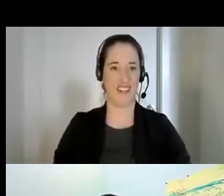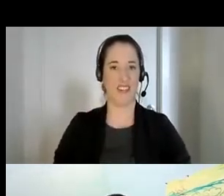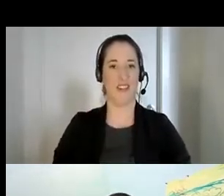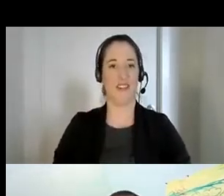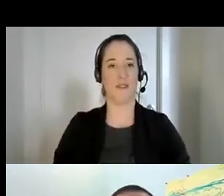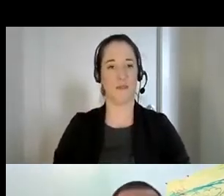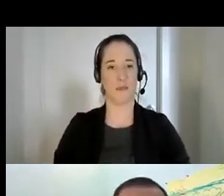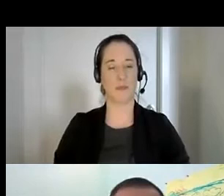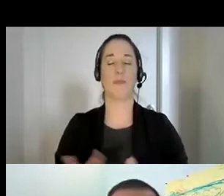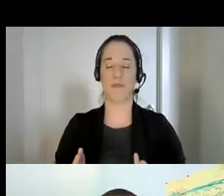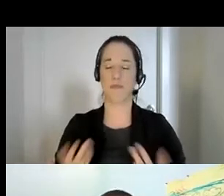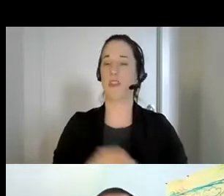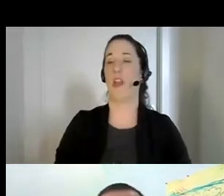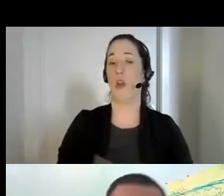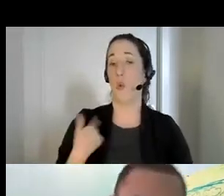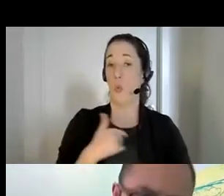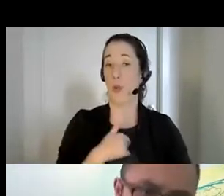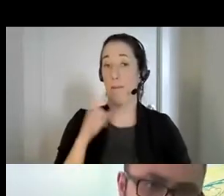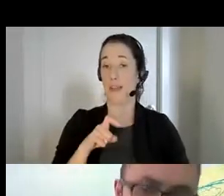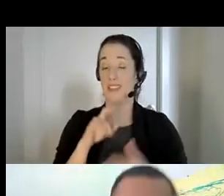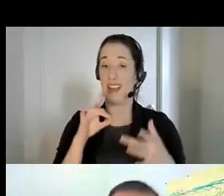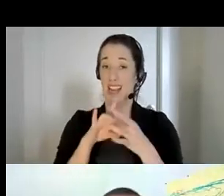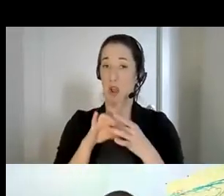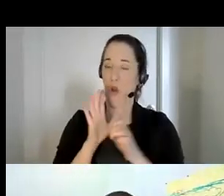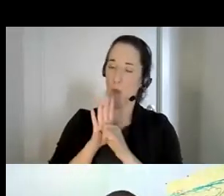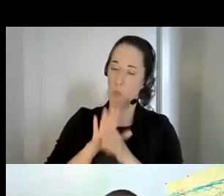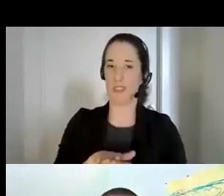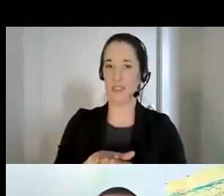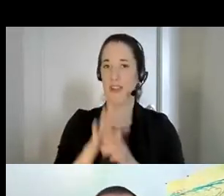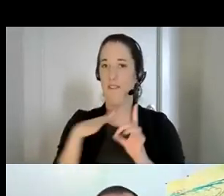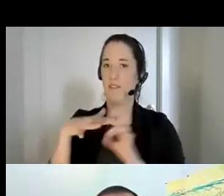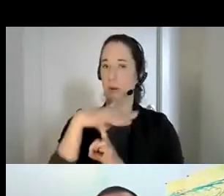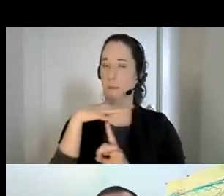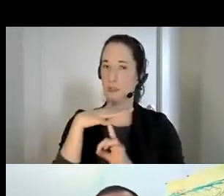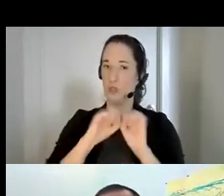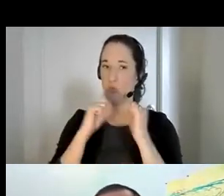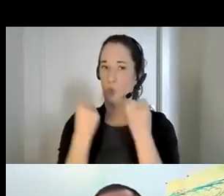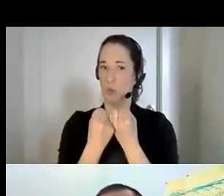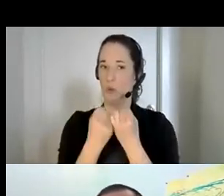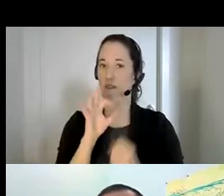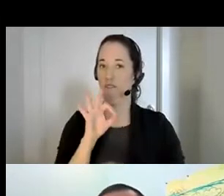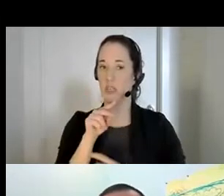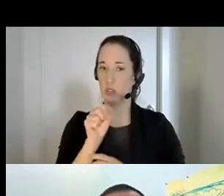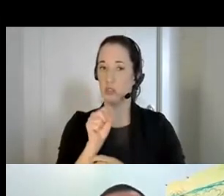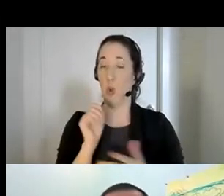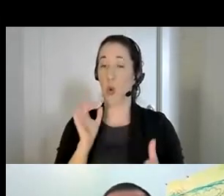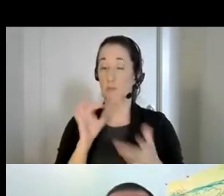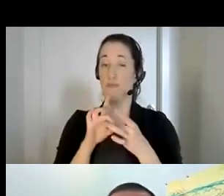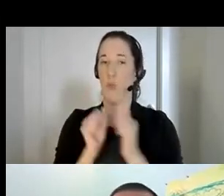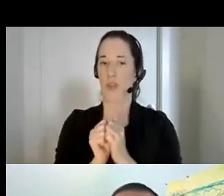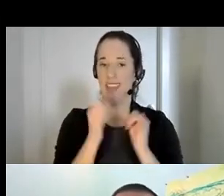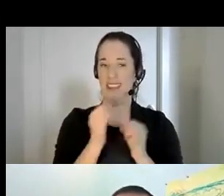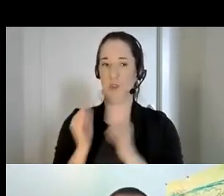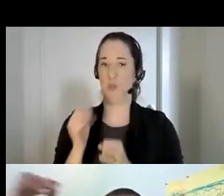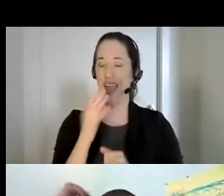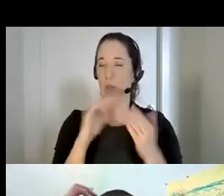We must connect oppressive environmental social factors with individual and community issues. We as a westernized